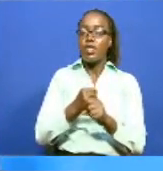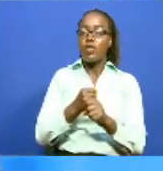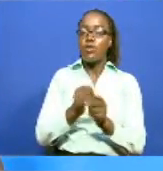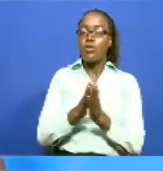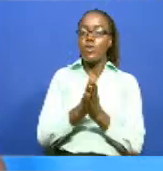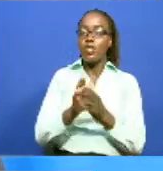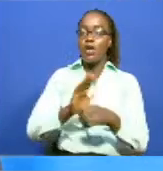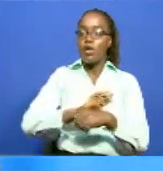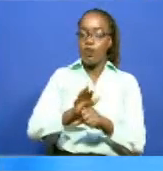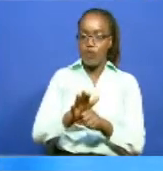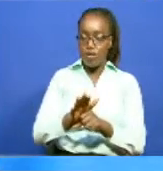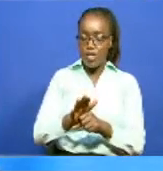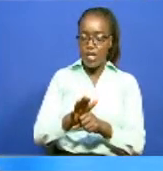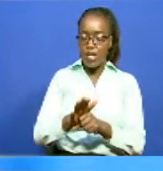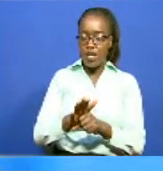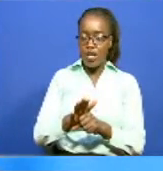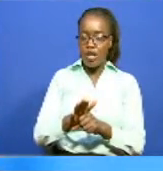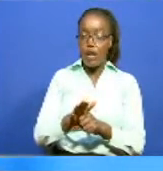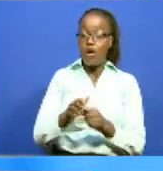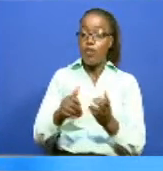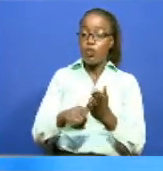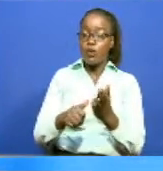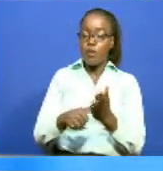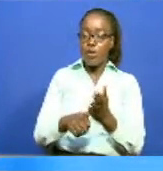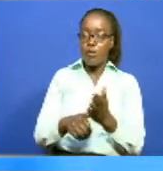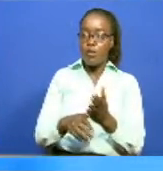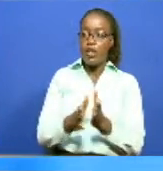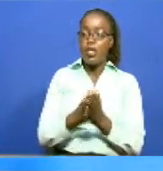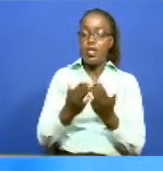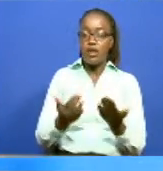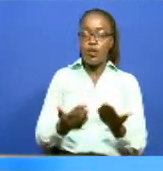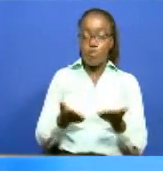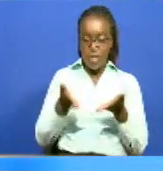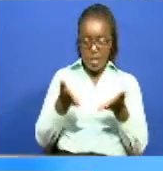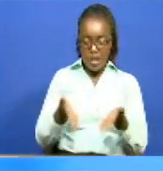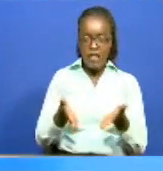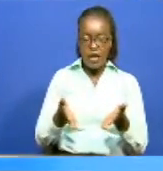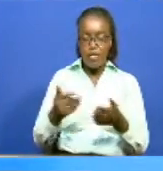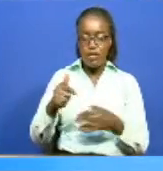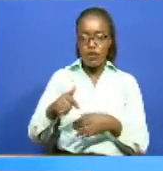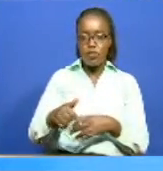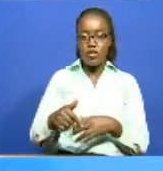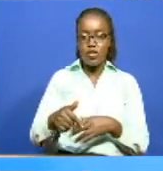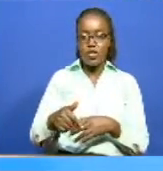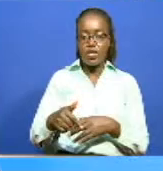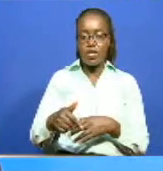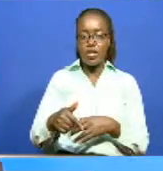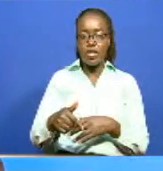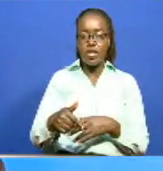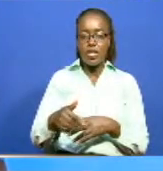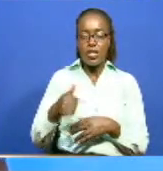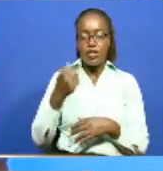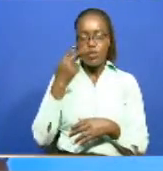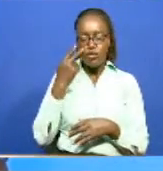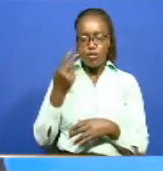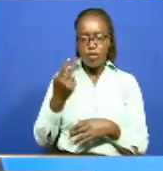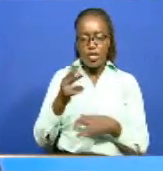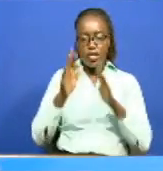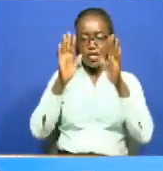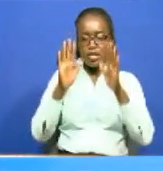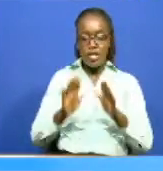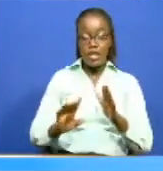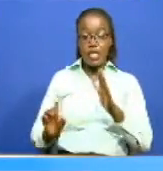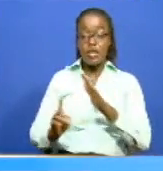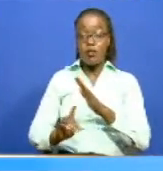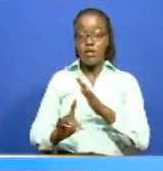pandemic. And it is for this reason we are here today, having deemed it necessary as a ministry to engage